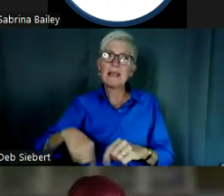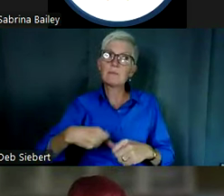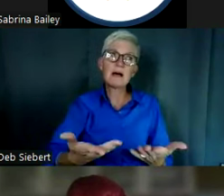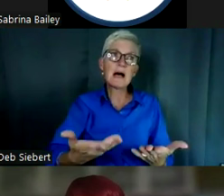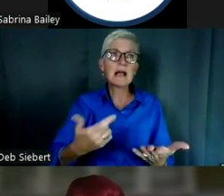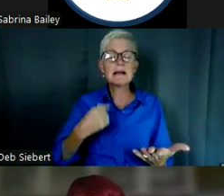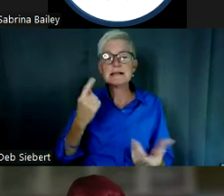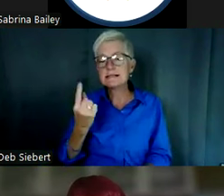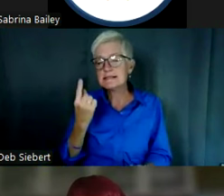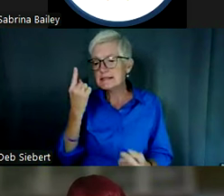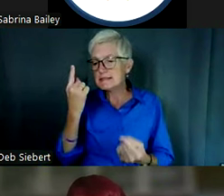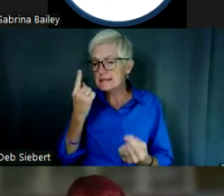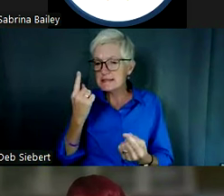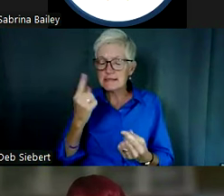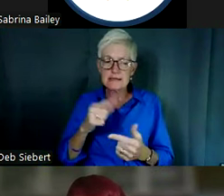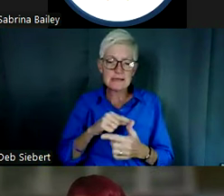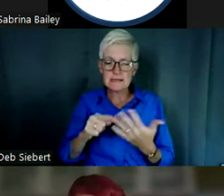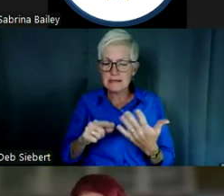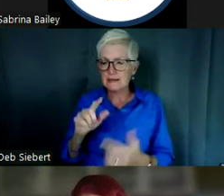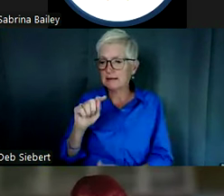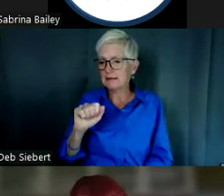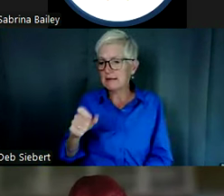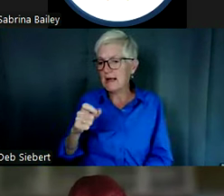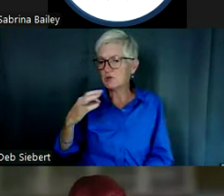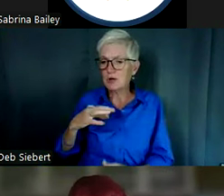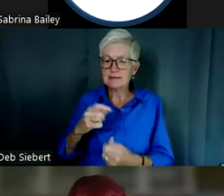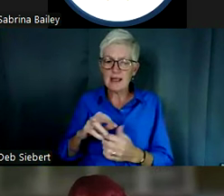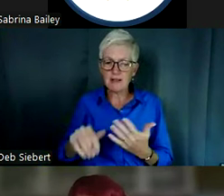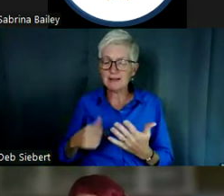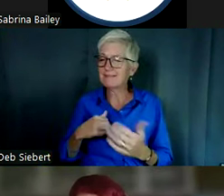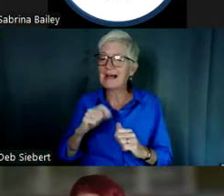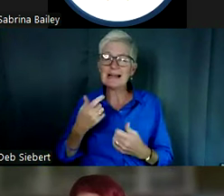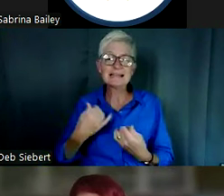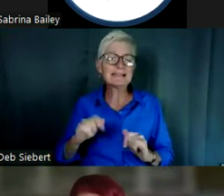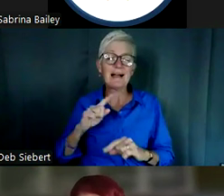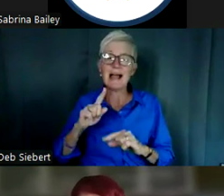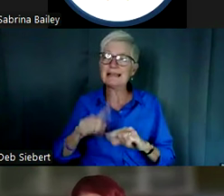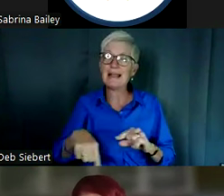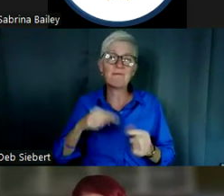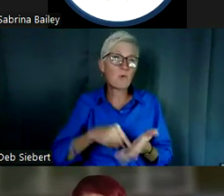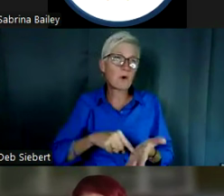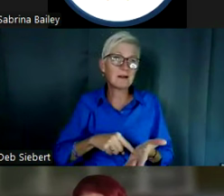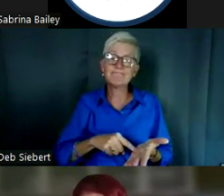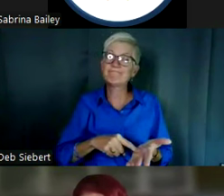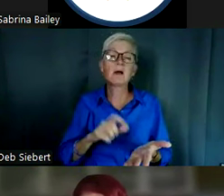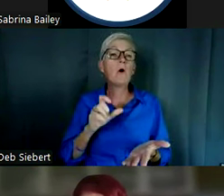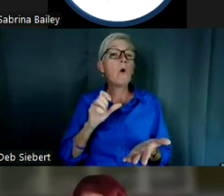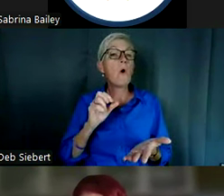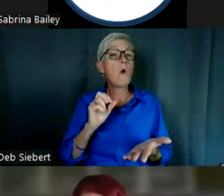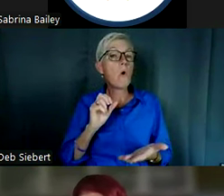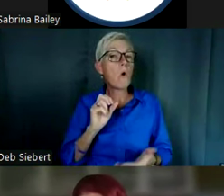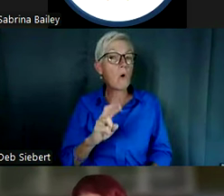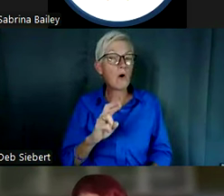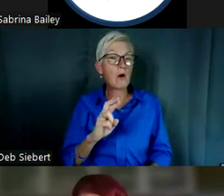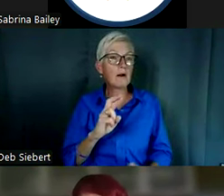in consideration things like tax credits, et cetera, still not able to provide. Or that the accommodation